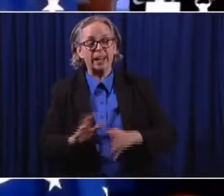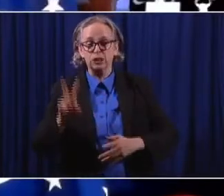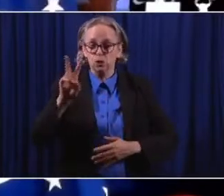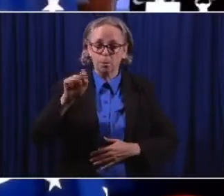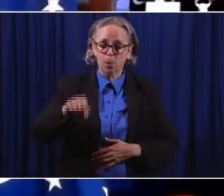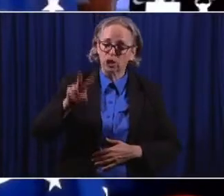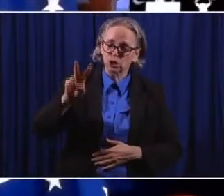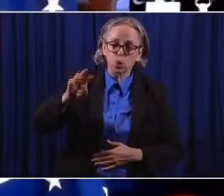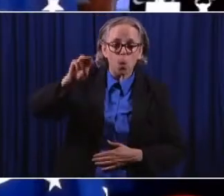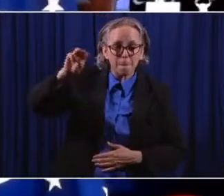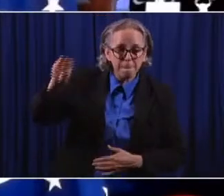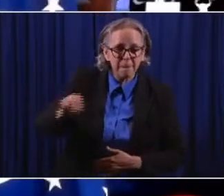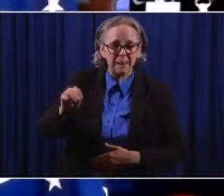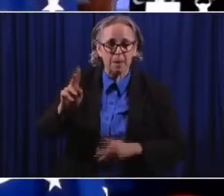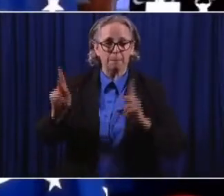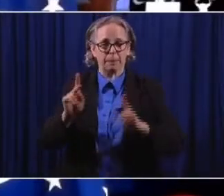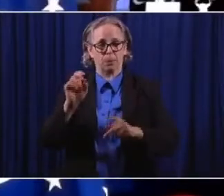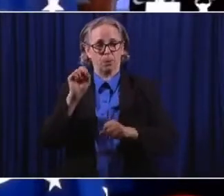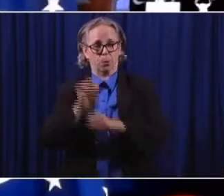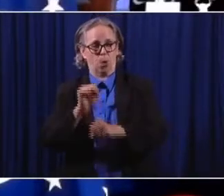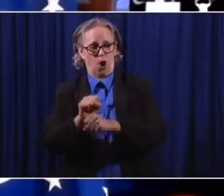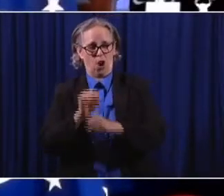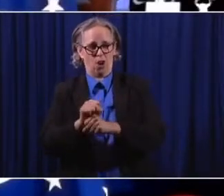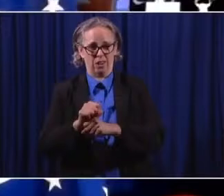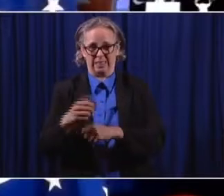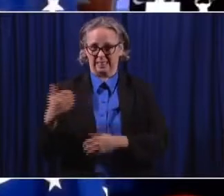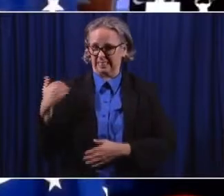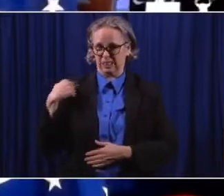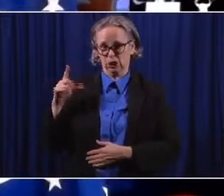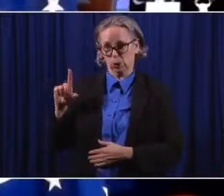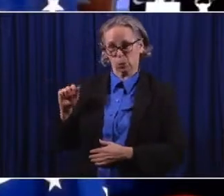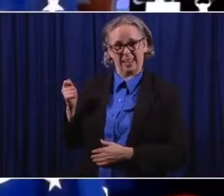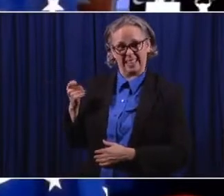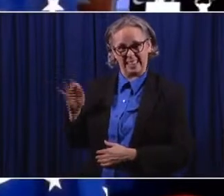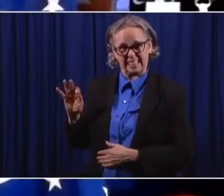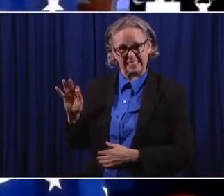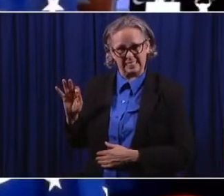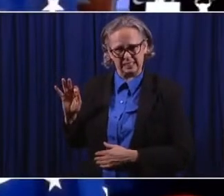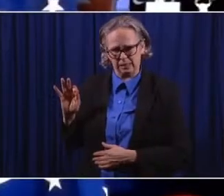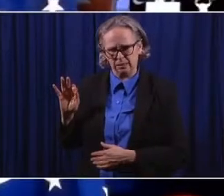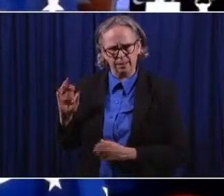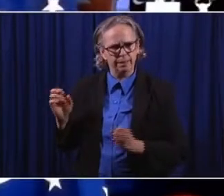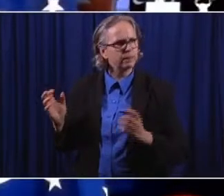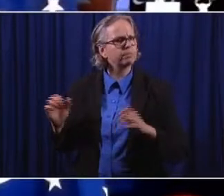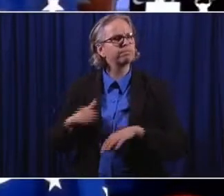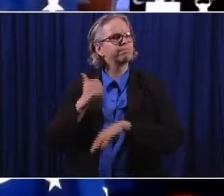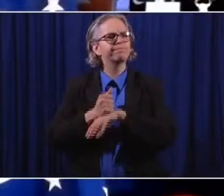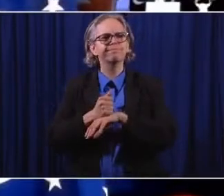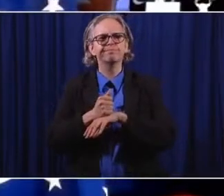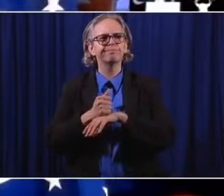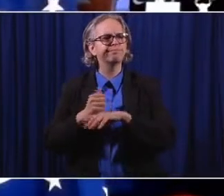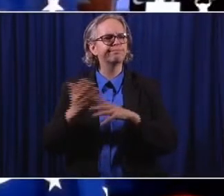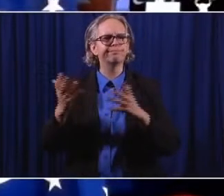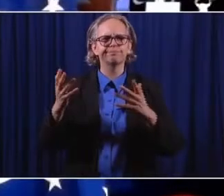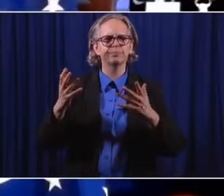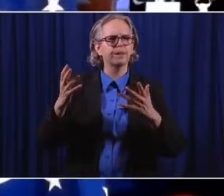in the state. In 2019, they created 44,000 jobs, and